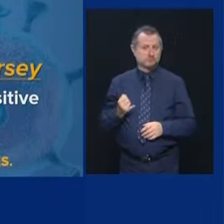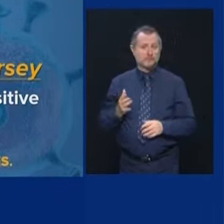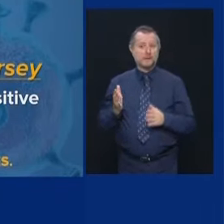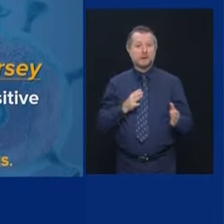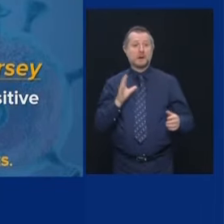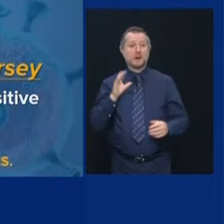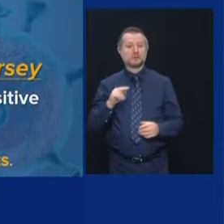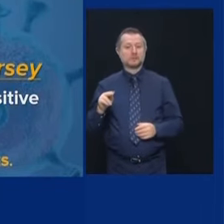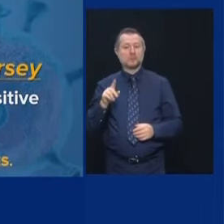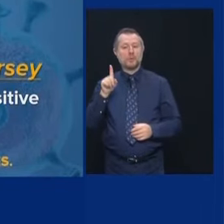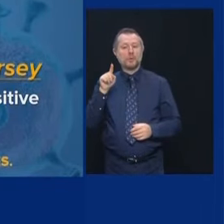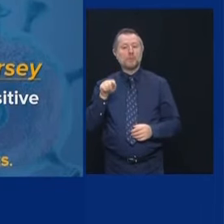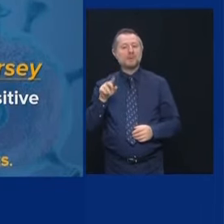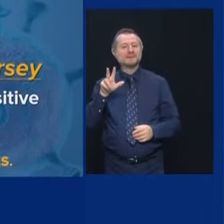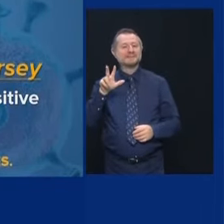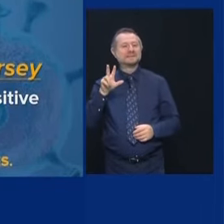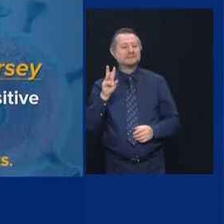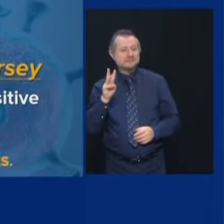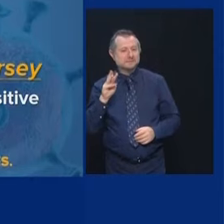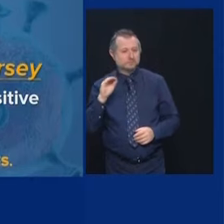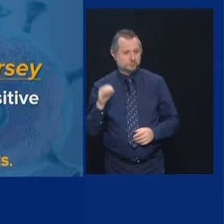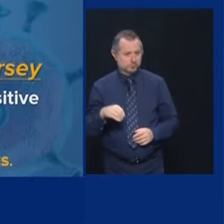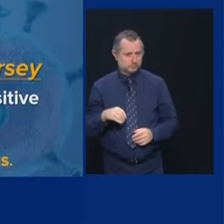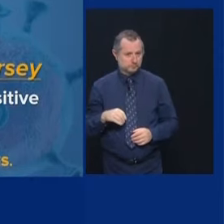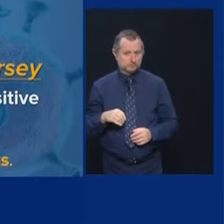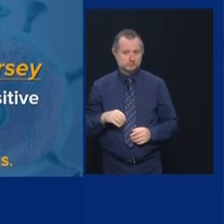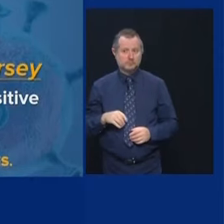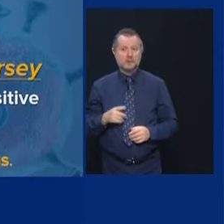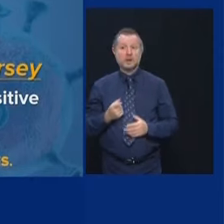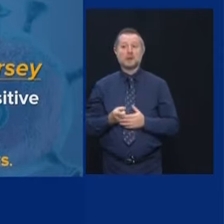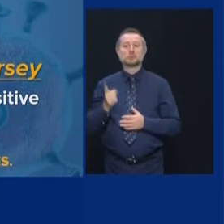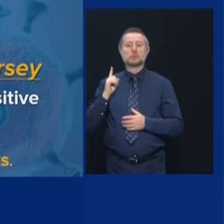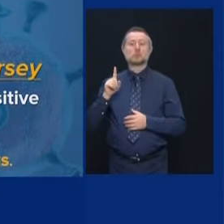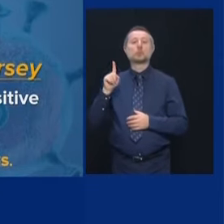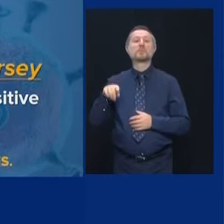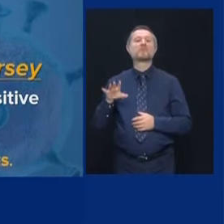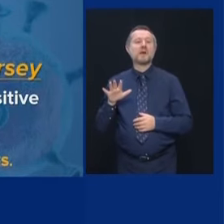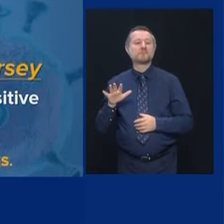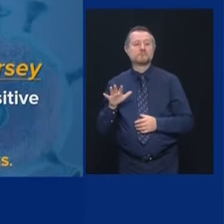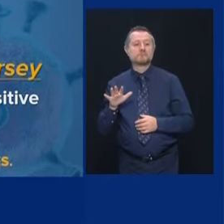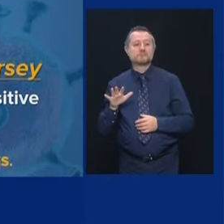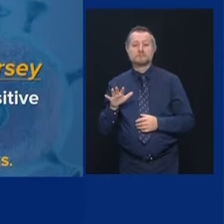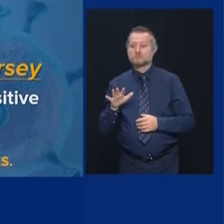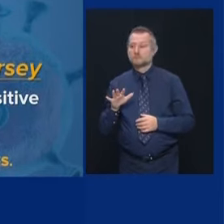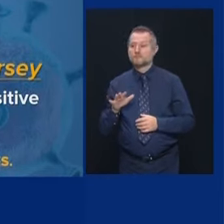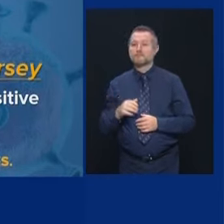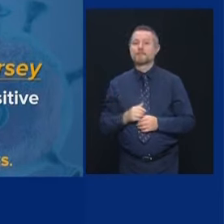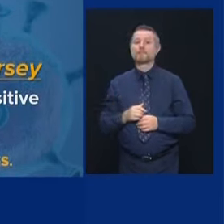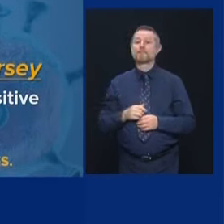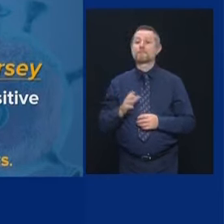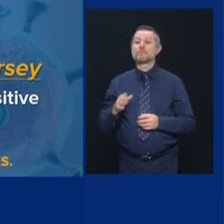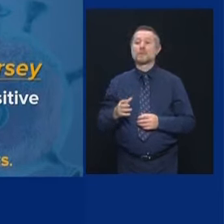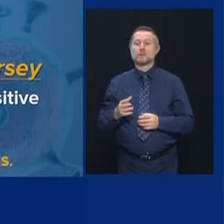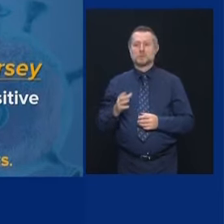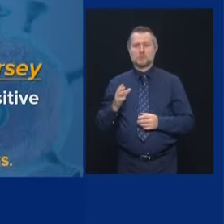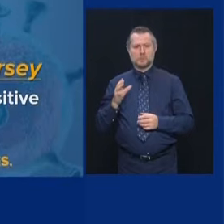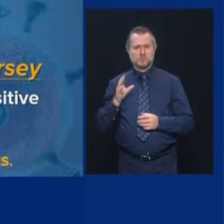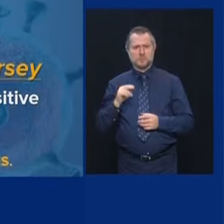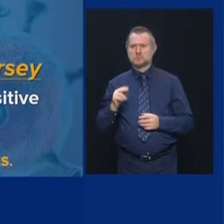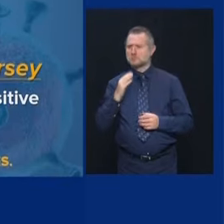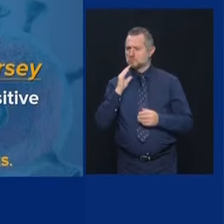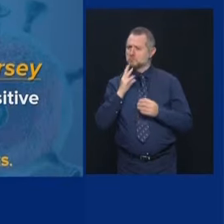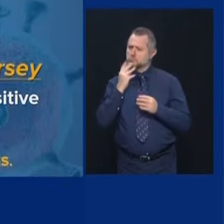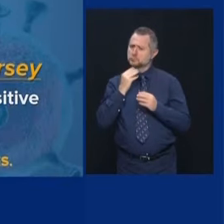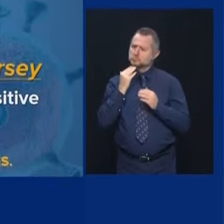is 1.3. They were 1.5. And Connecticut has always been a relatively easier